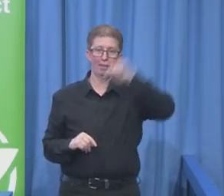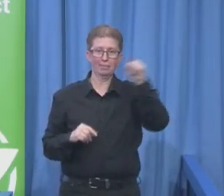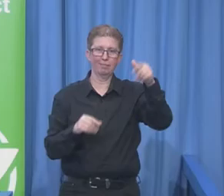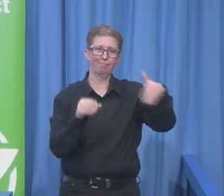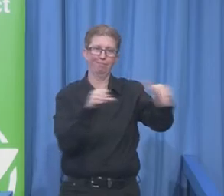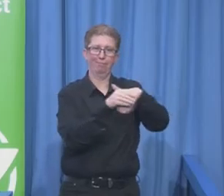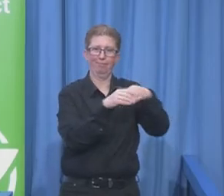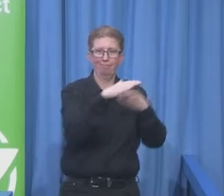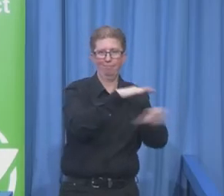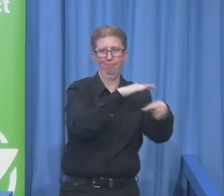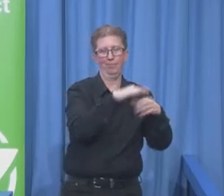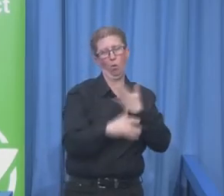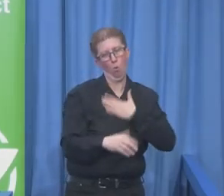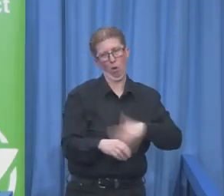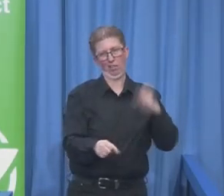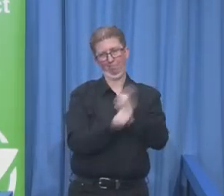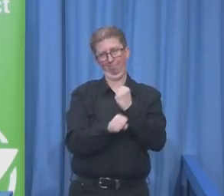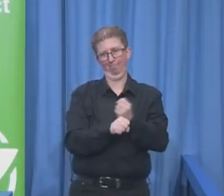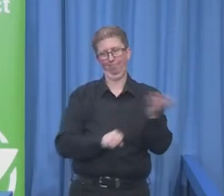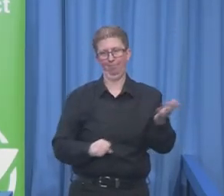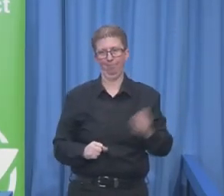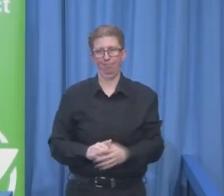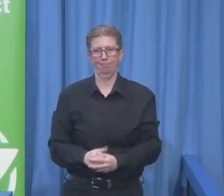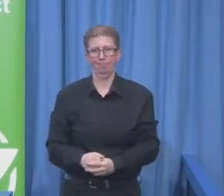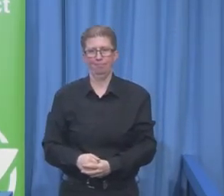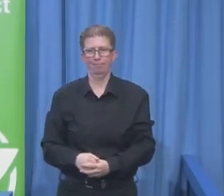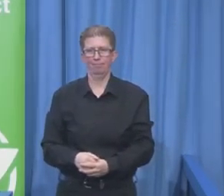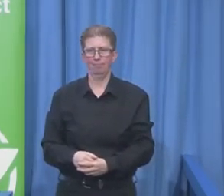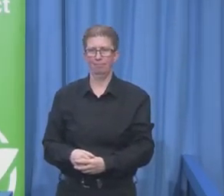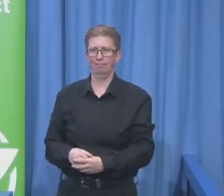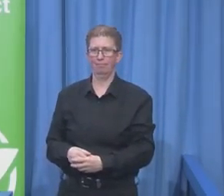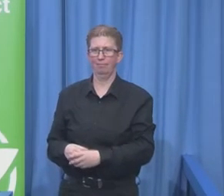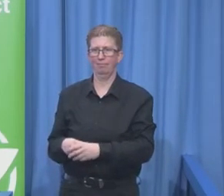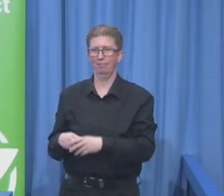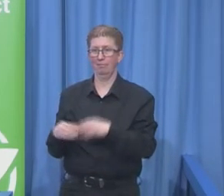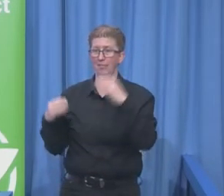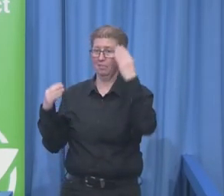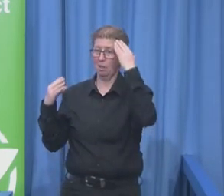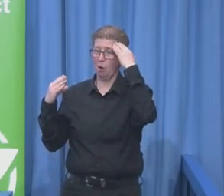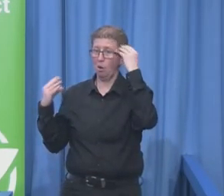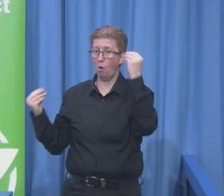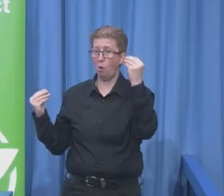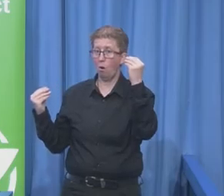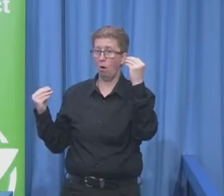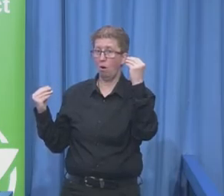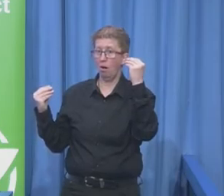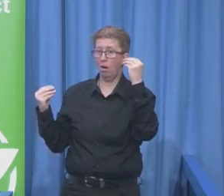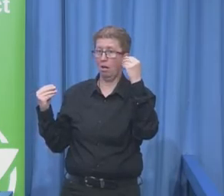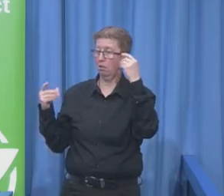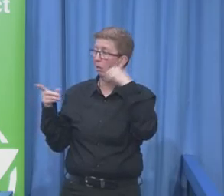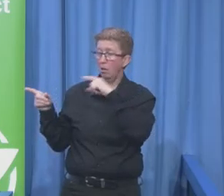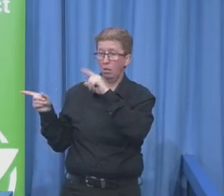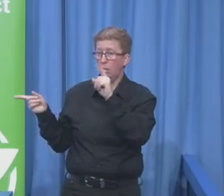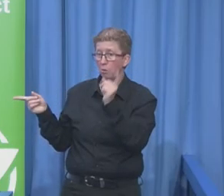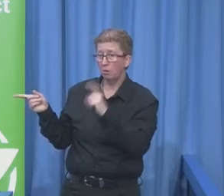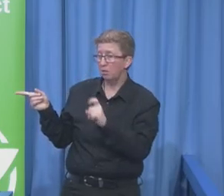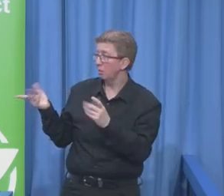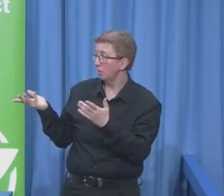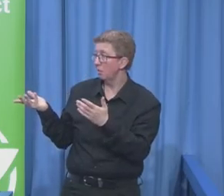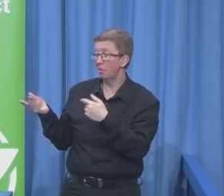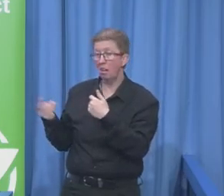I just like to mention three of them. The first one is about ownership. We developed the JBS